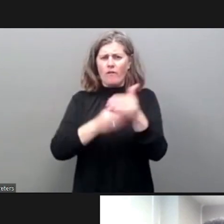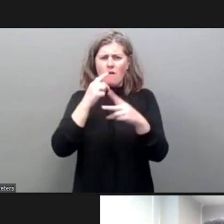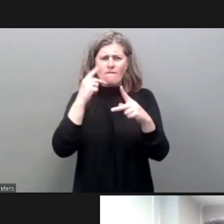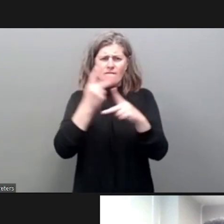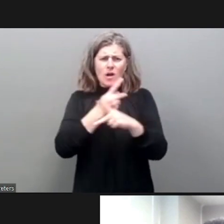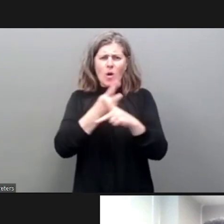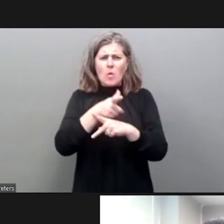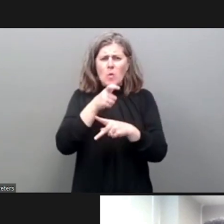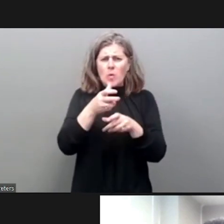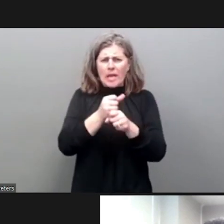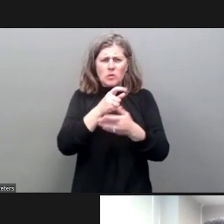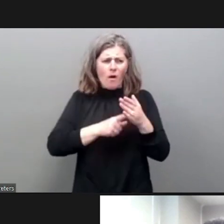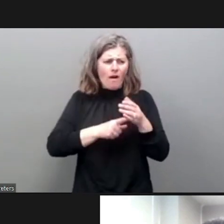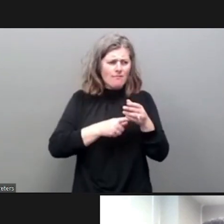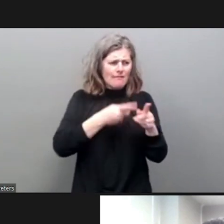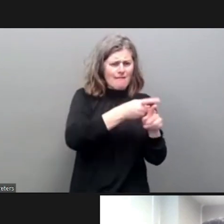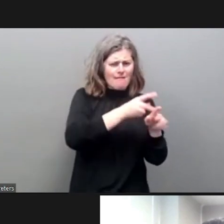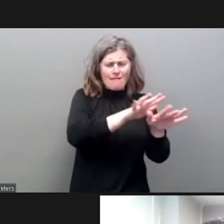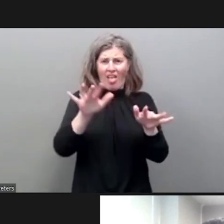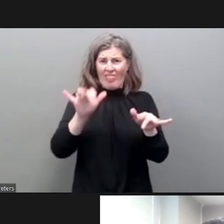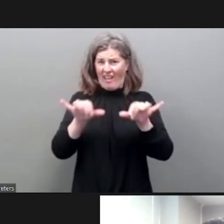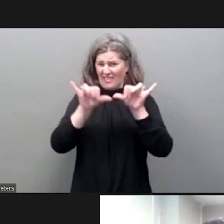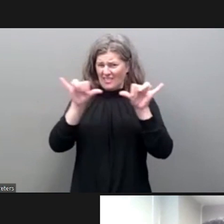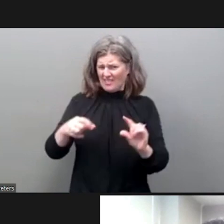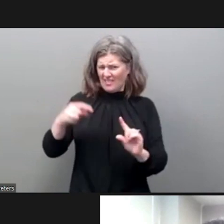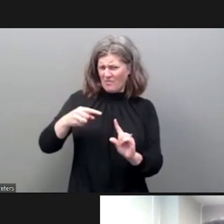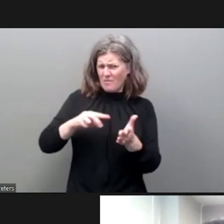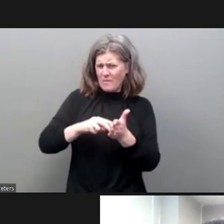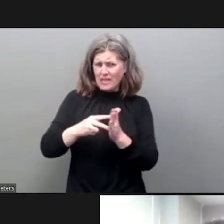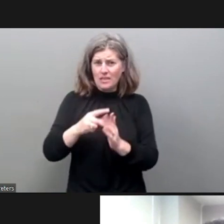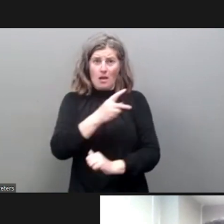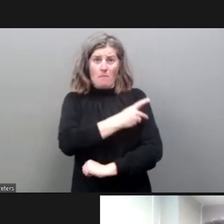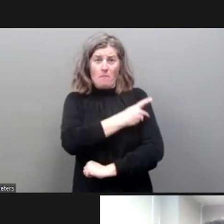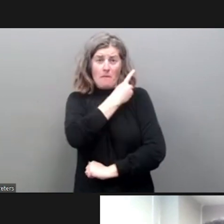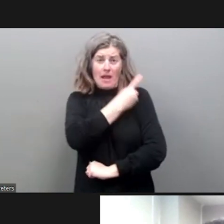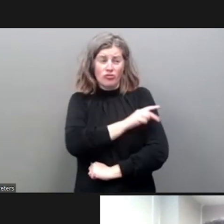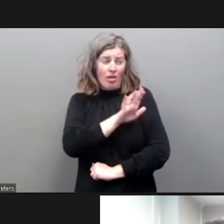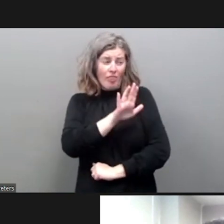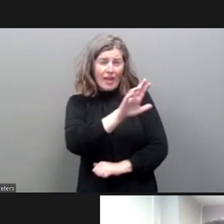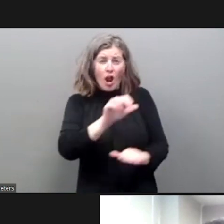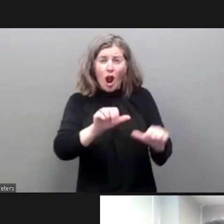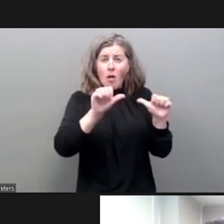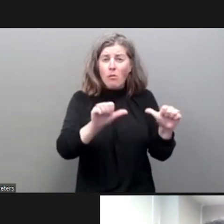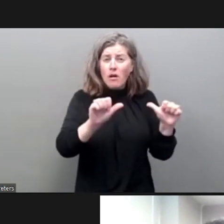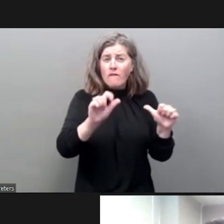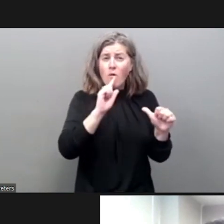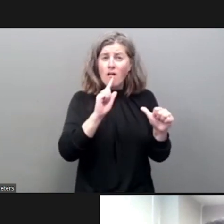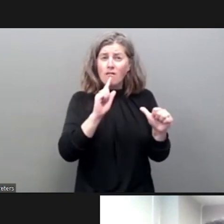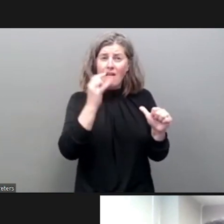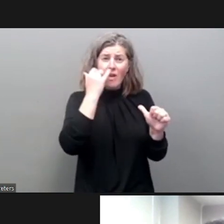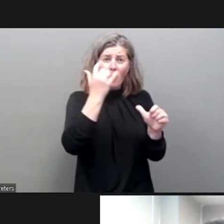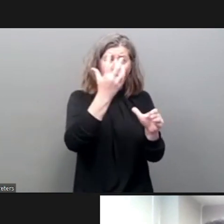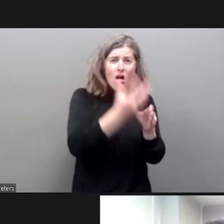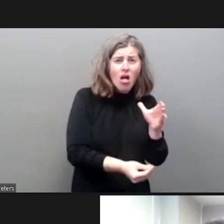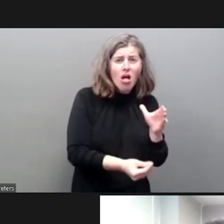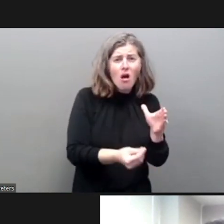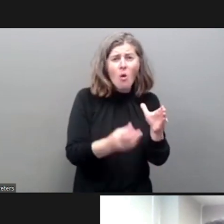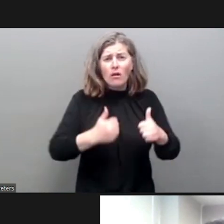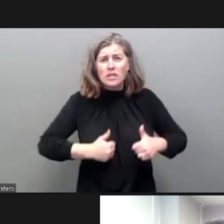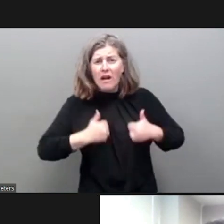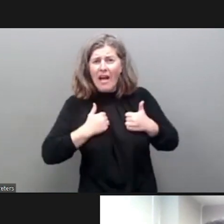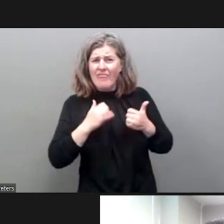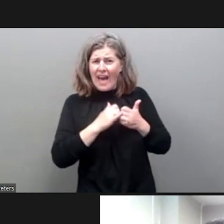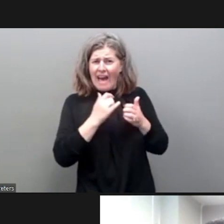care? Is this the system where a patient's probability of survival is the